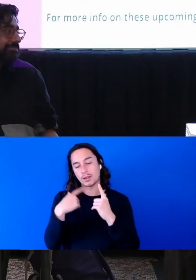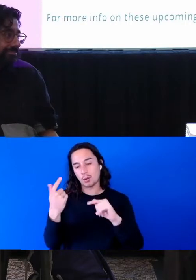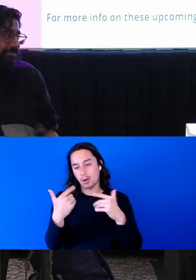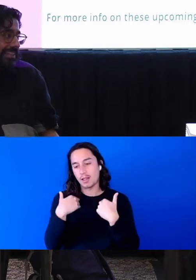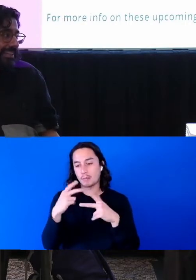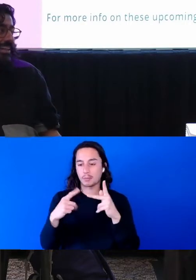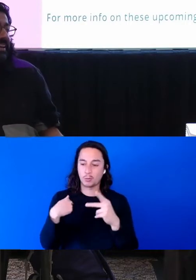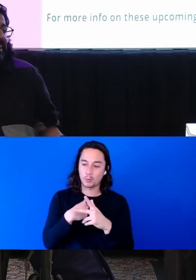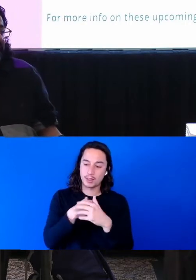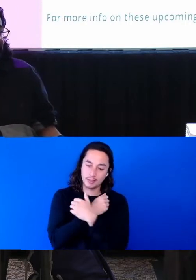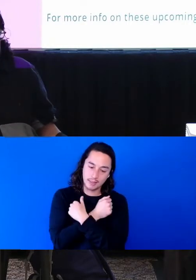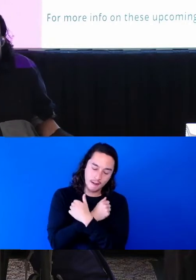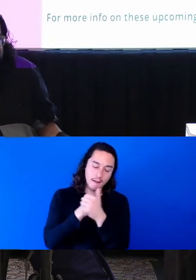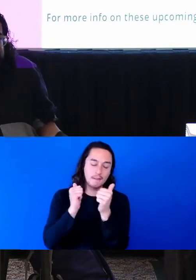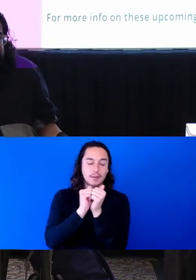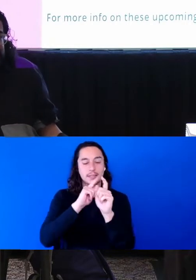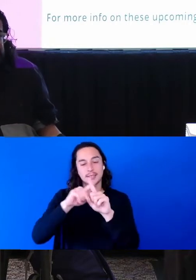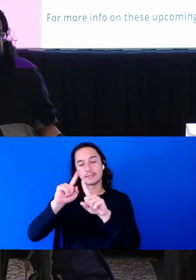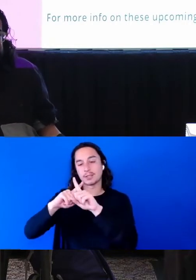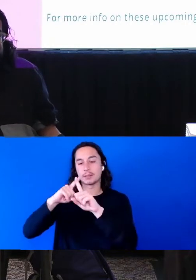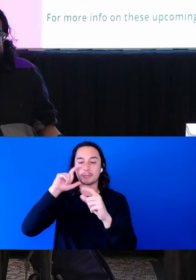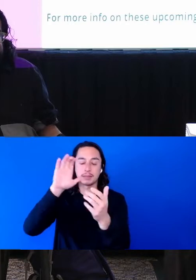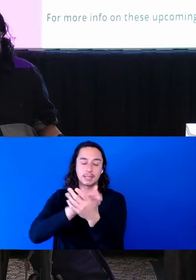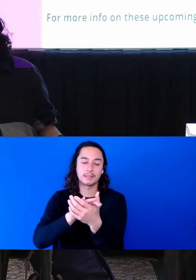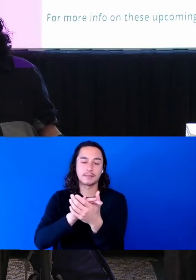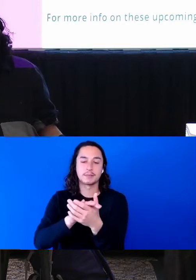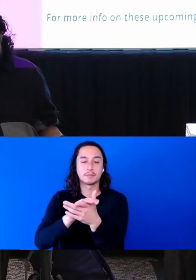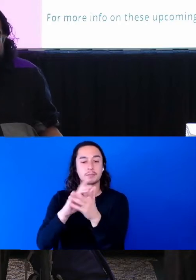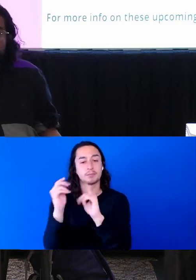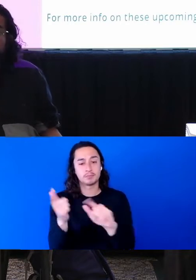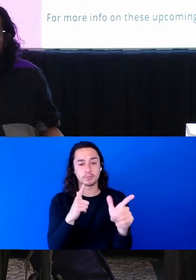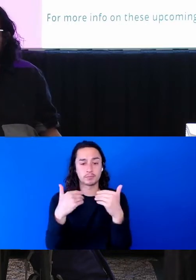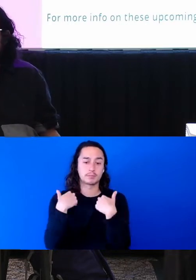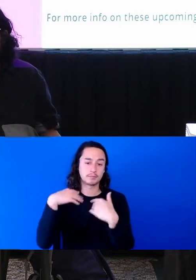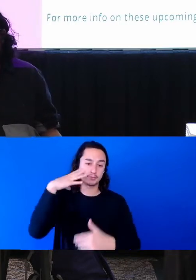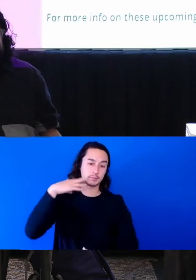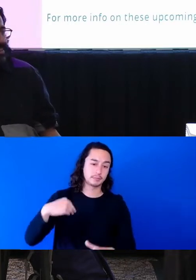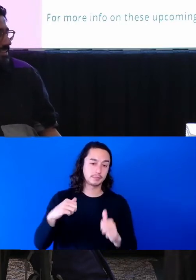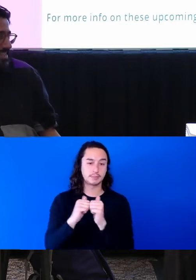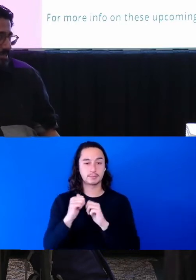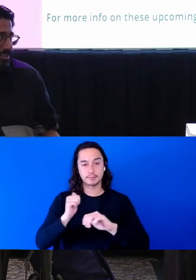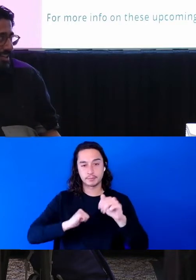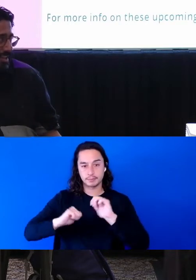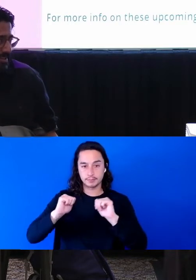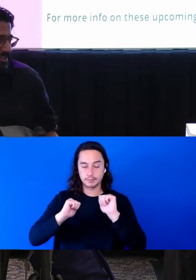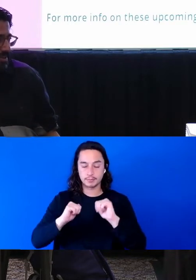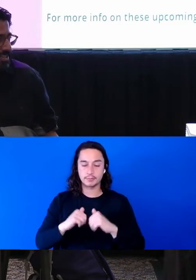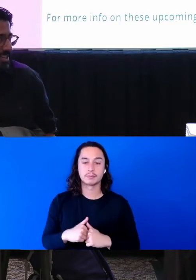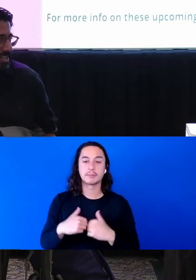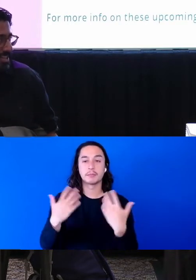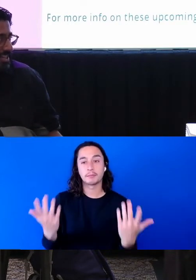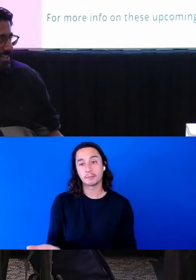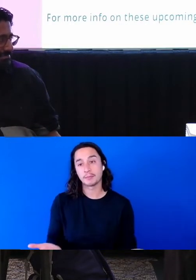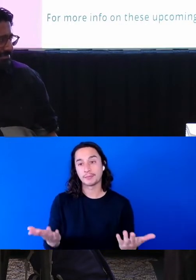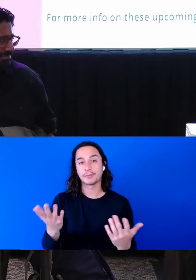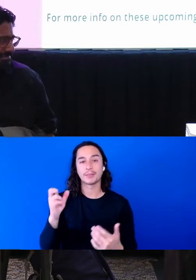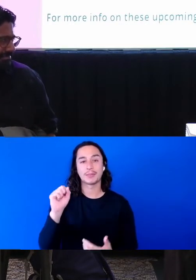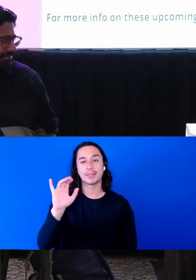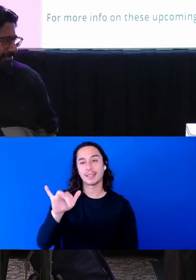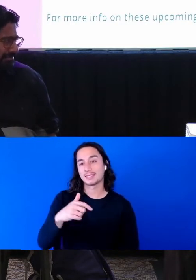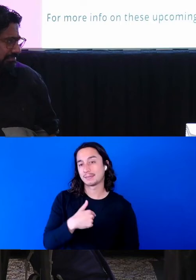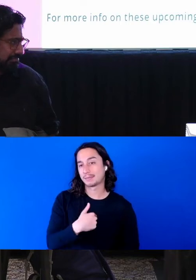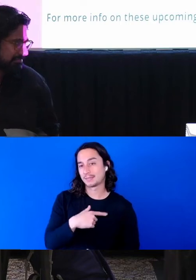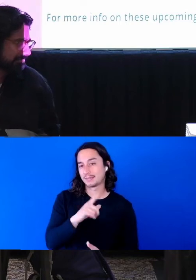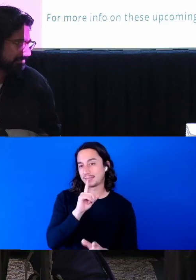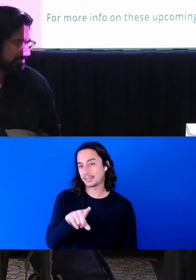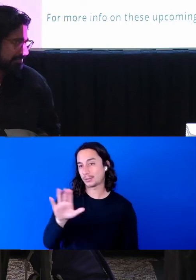beliefs. Like we all experience what that means. And so, I don't know, that's me nerding out about your question, I think. I